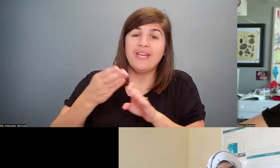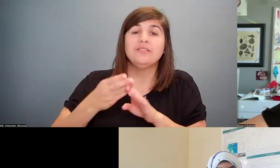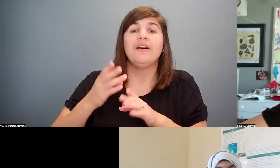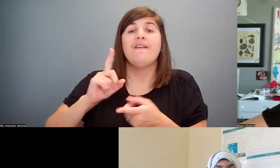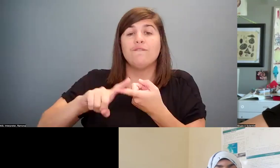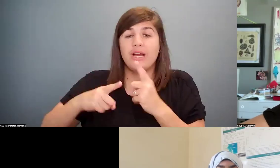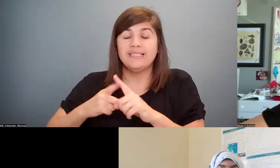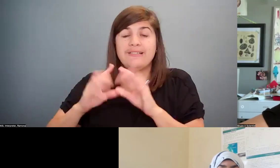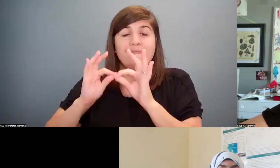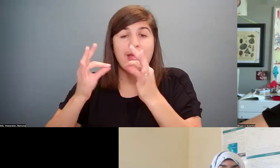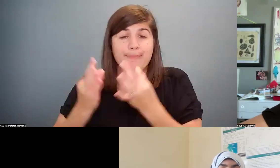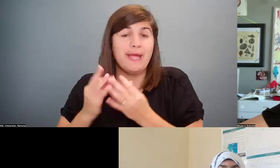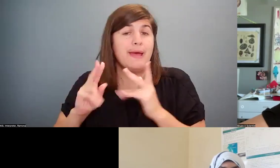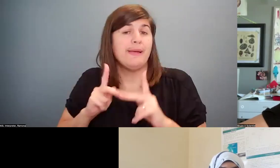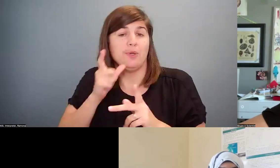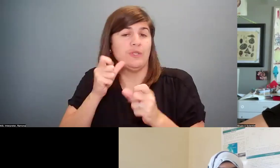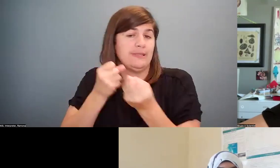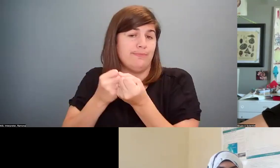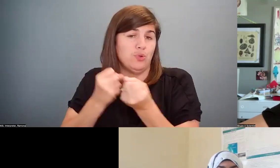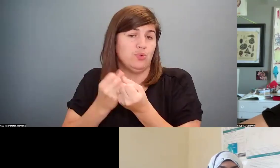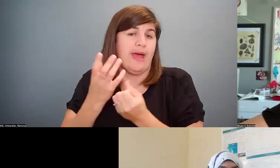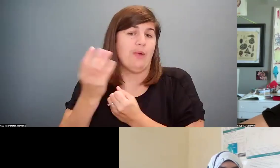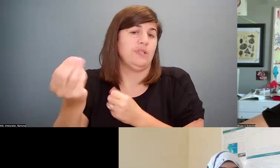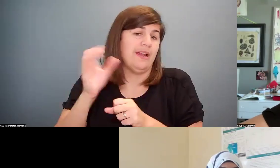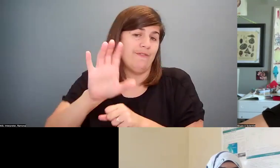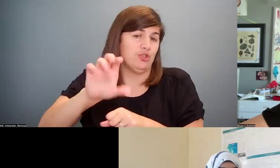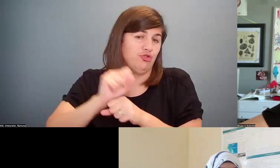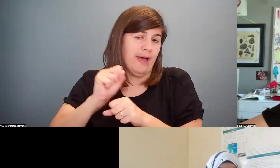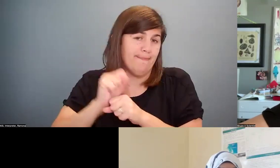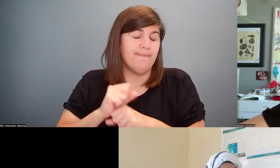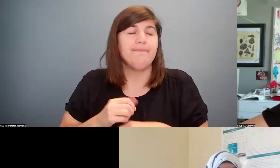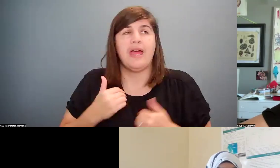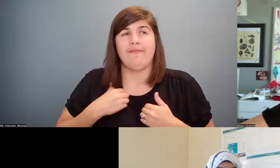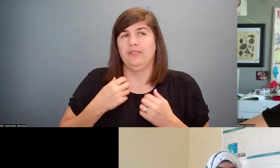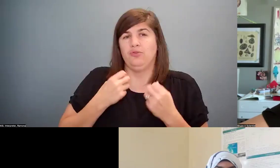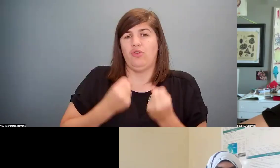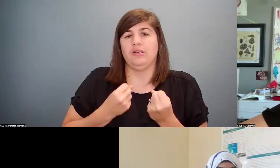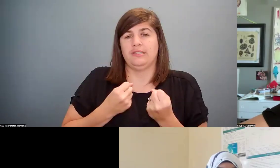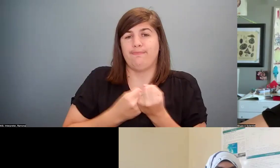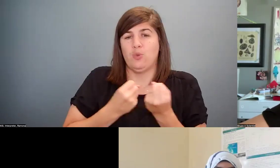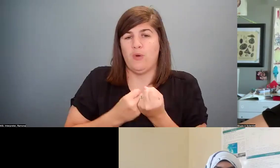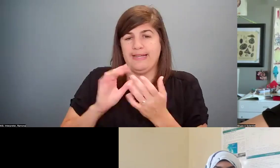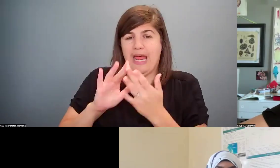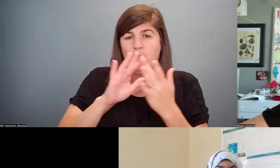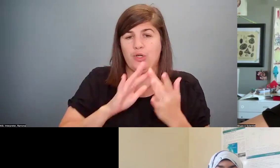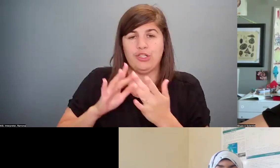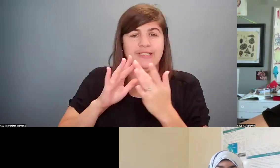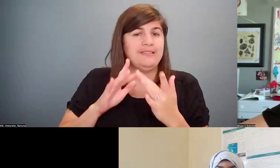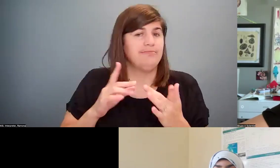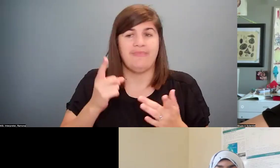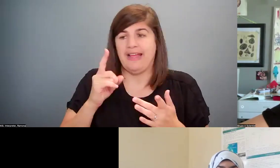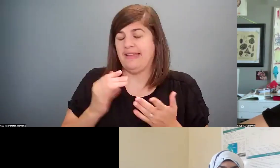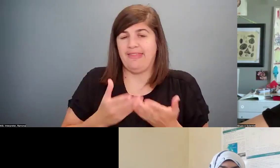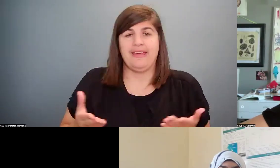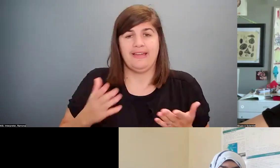friends and family and people that can support you outside of the job. So having a strong support network is probably the thing that has gotten me